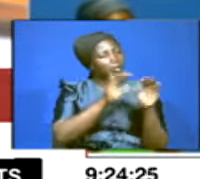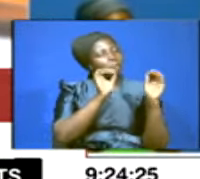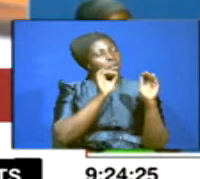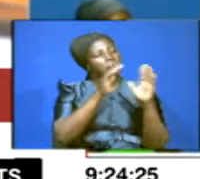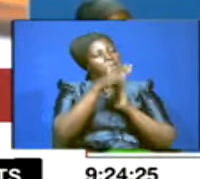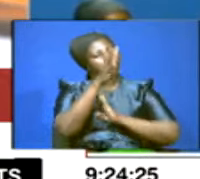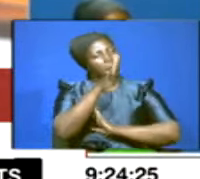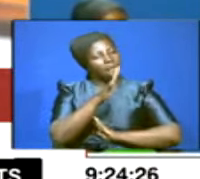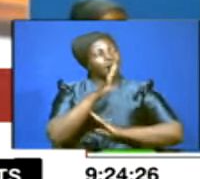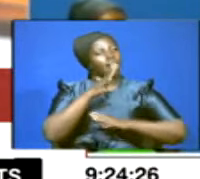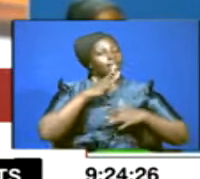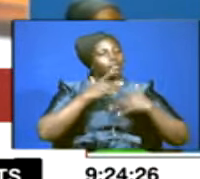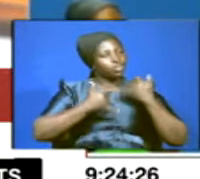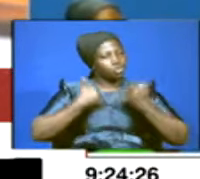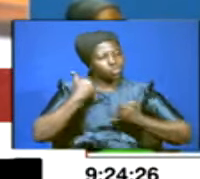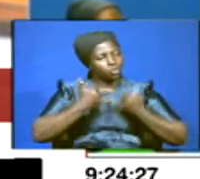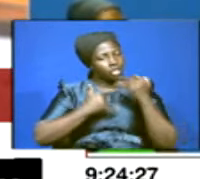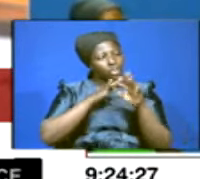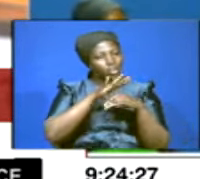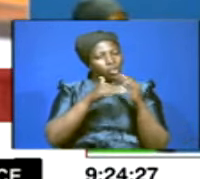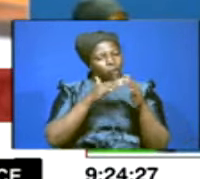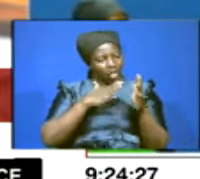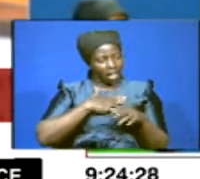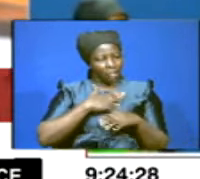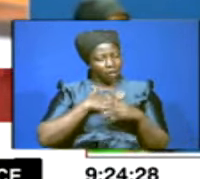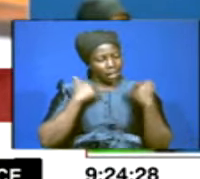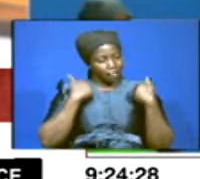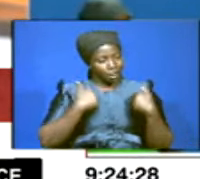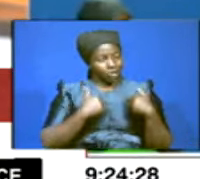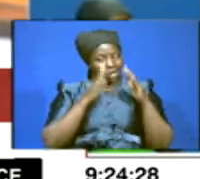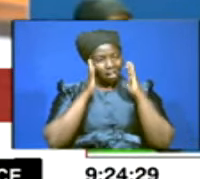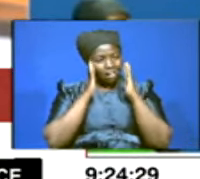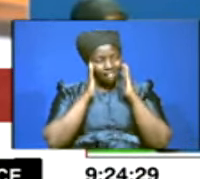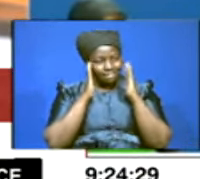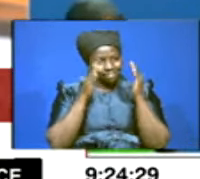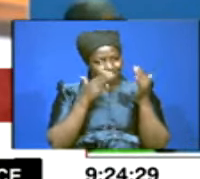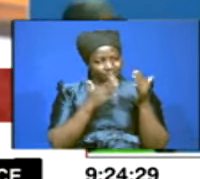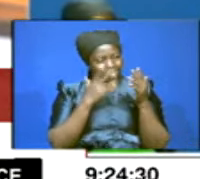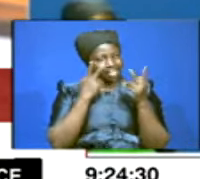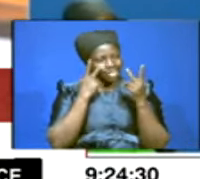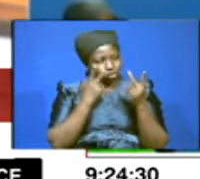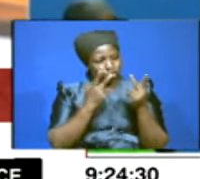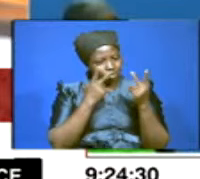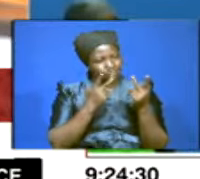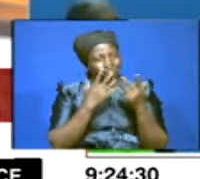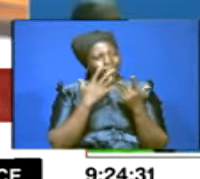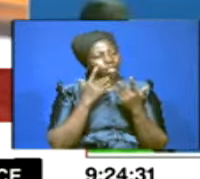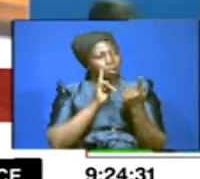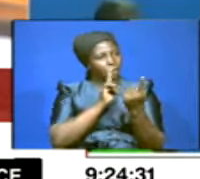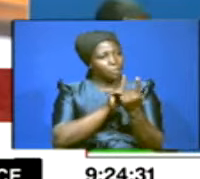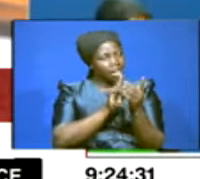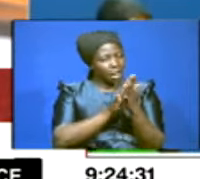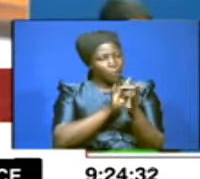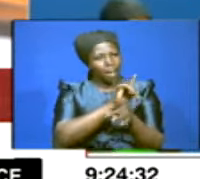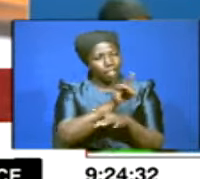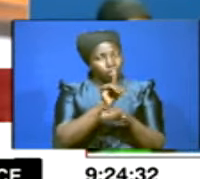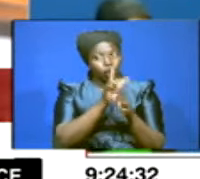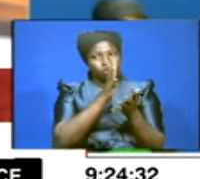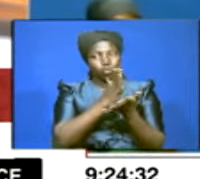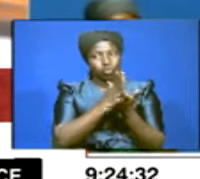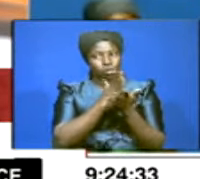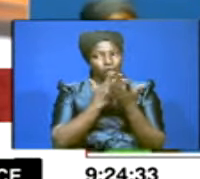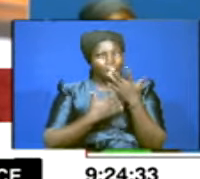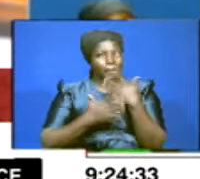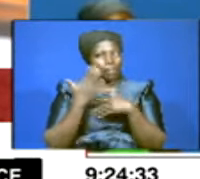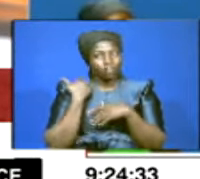is all ours. I have always personally looked out, you know, for, you know, to meet you, and unfortunately I didn't have a